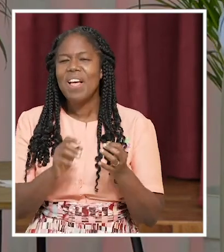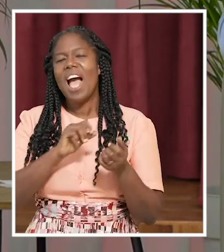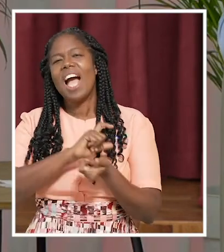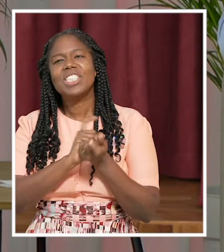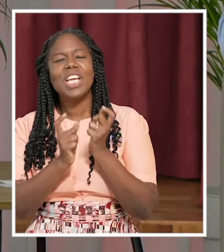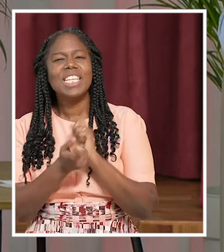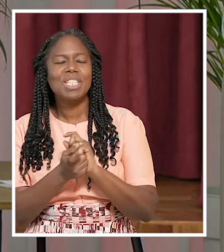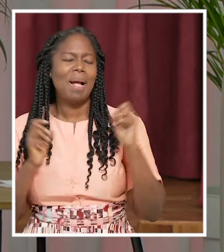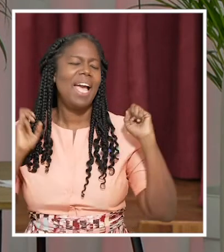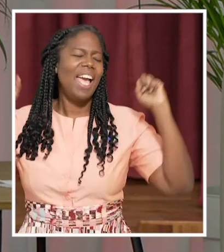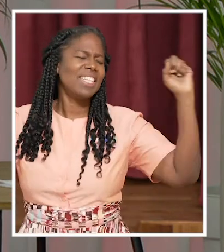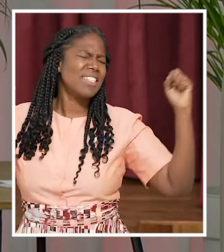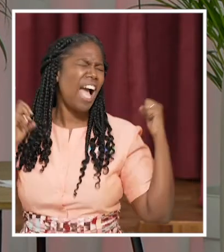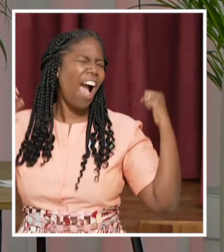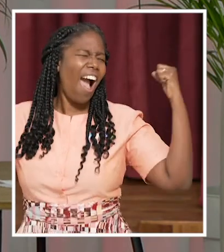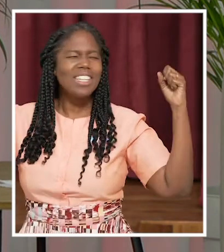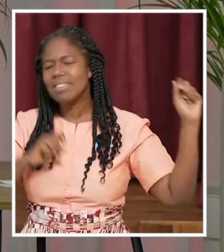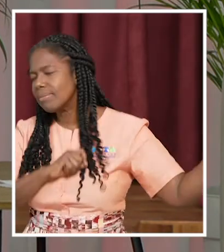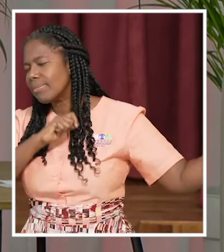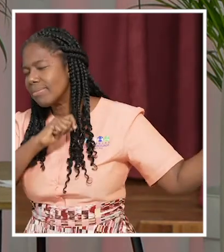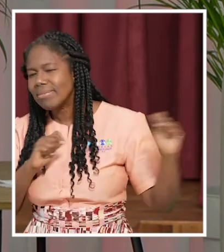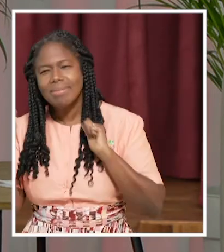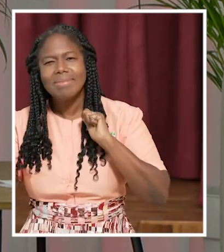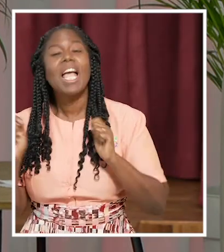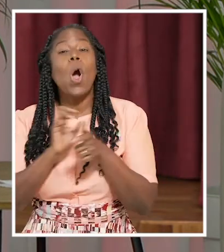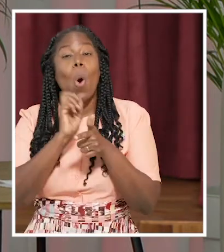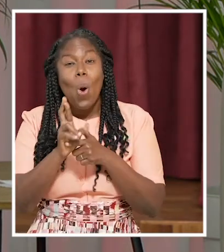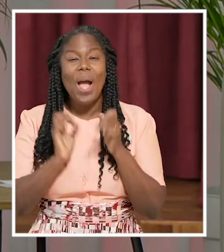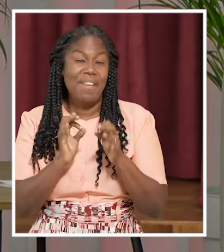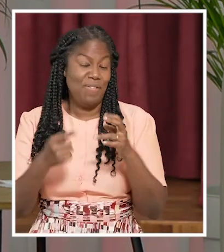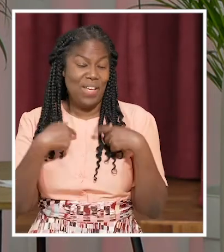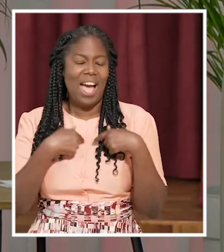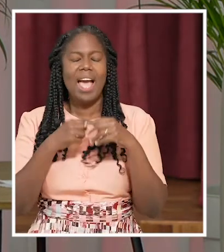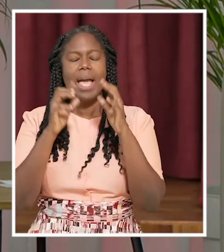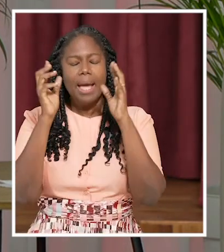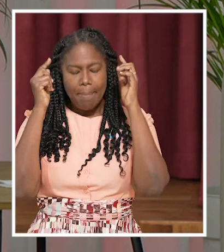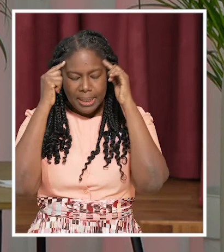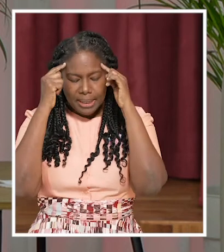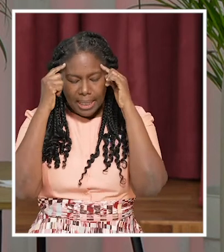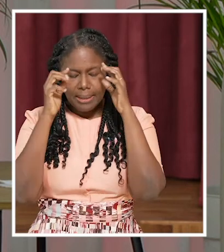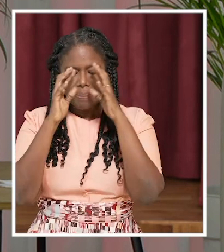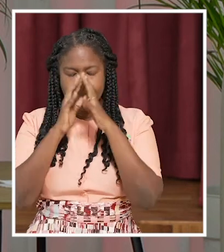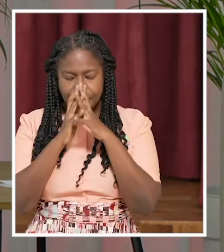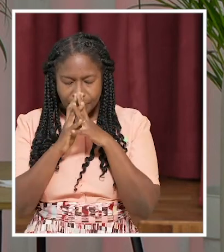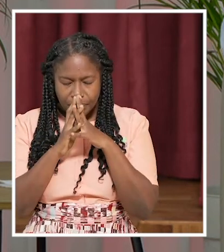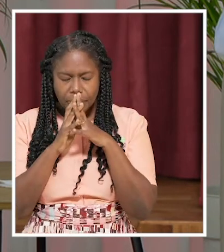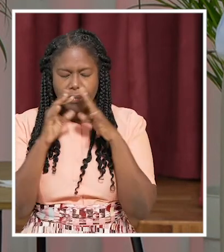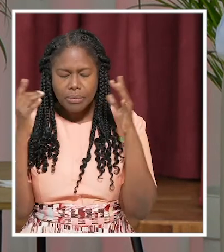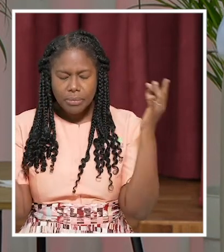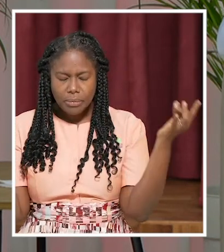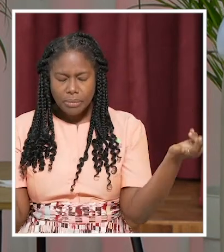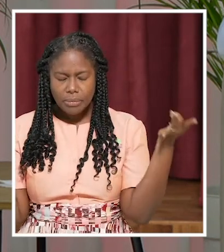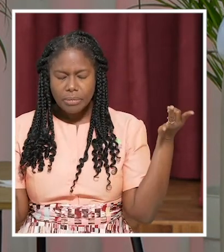or exercising or the things that I would do, could those things help to strengthen my mental capacity where I would not end up in a